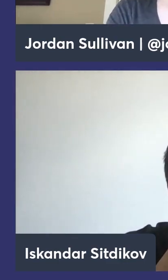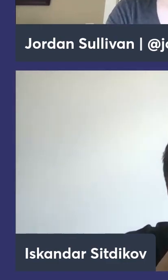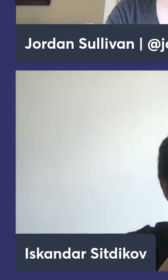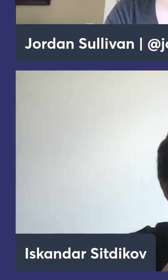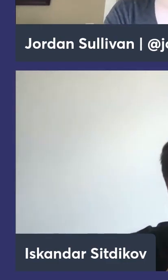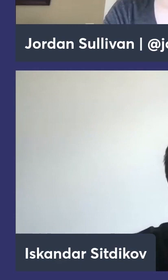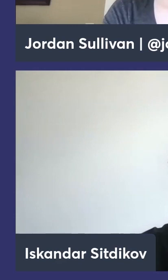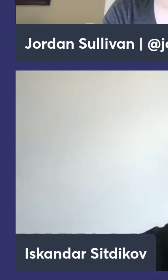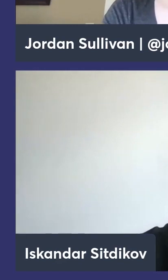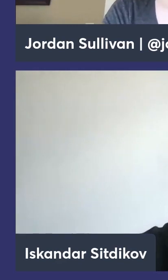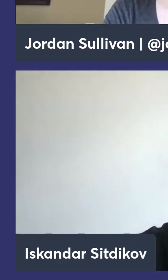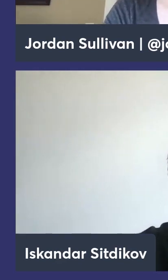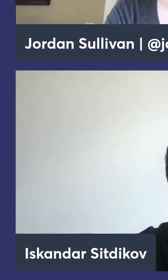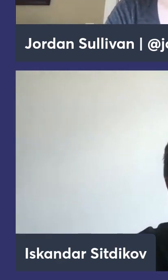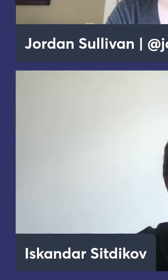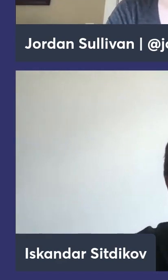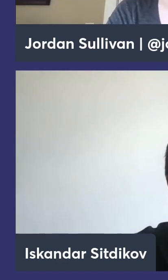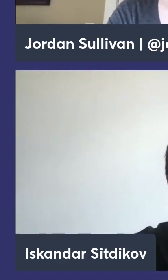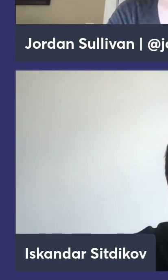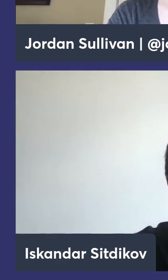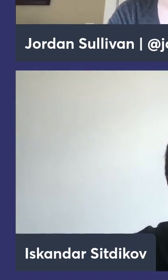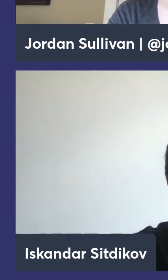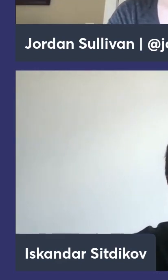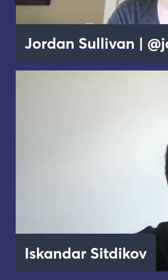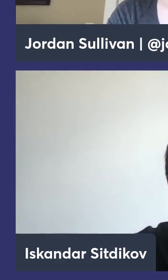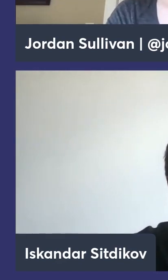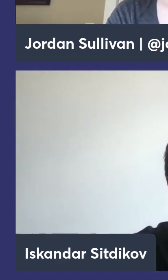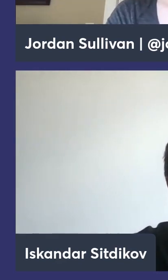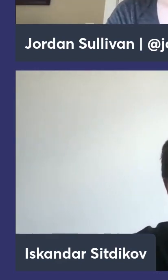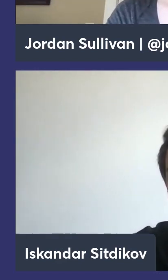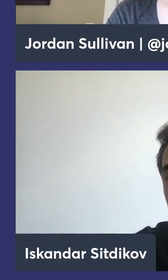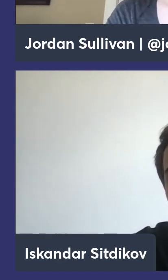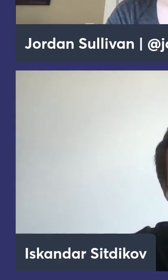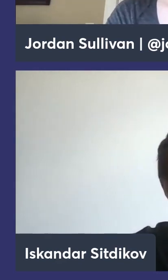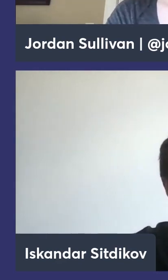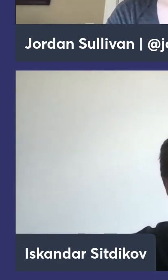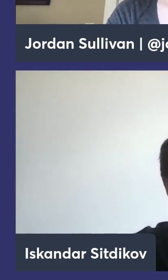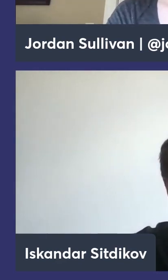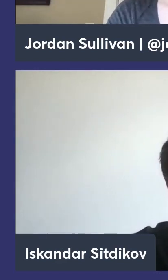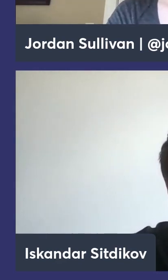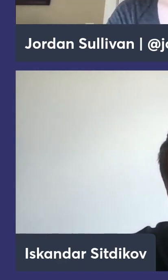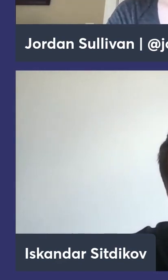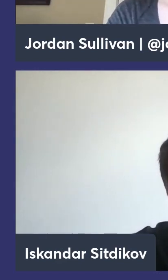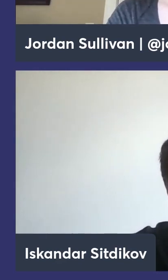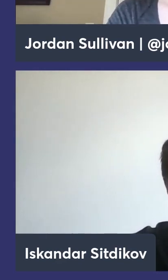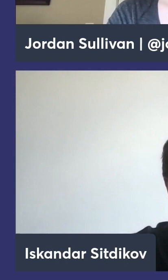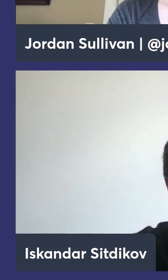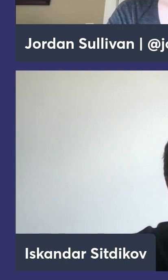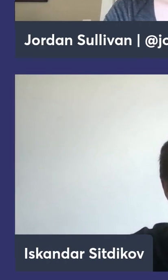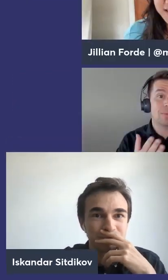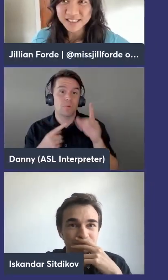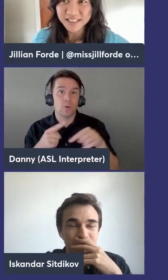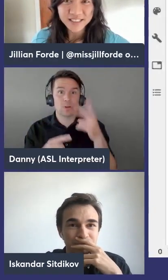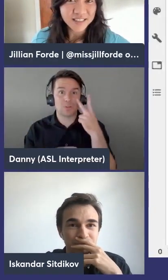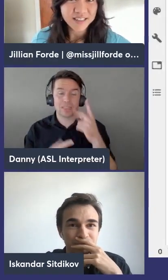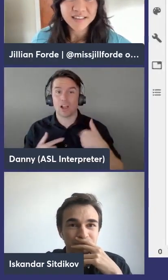us? Yeah, exactly. Let me bring up my screen. Let me know if you see it, and I can start.